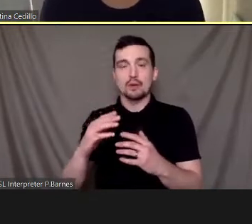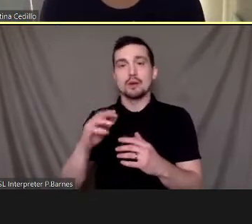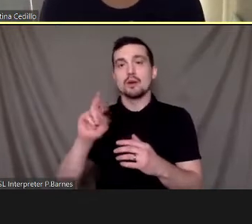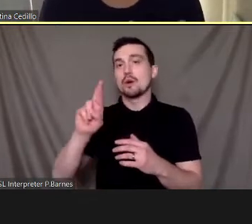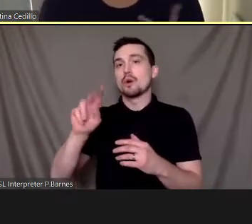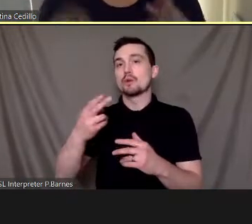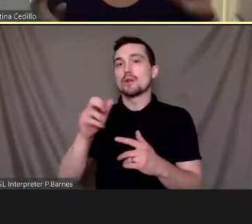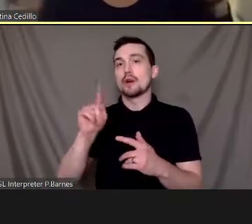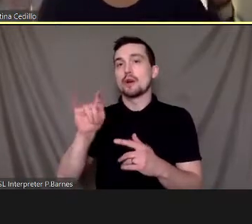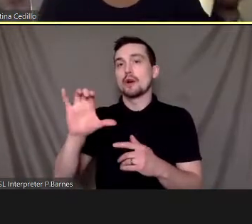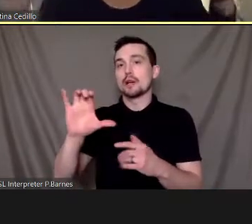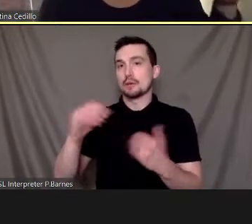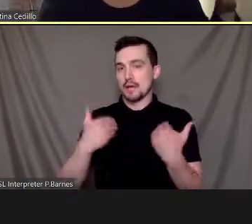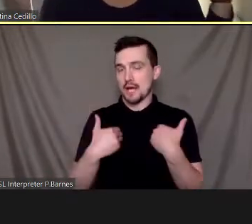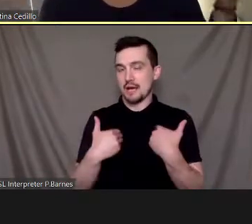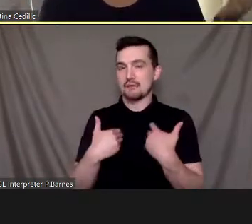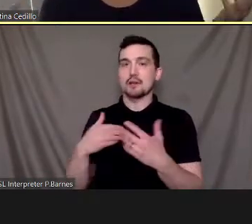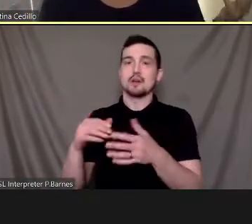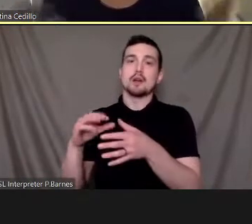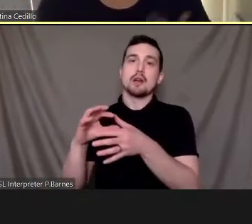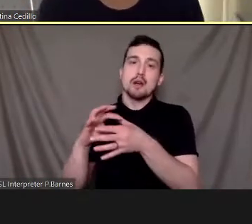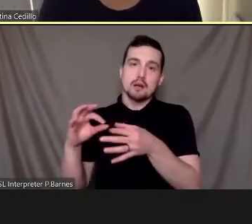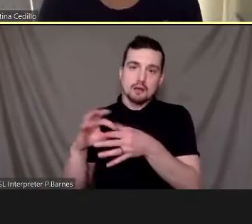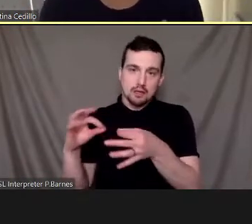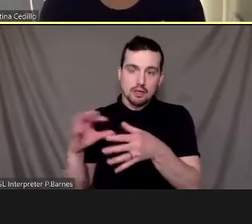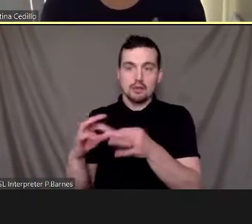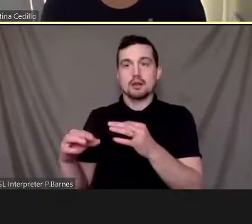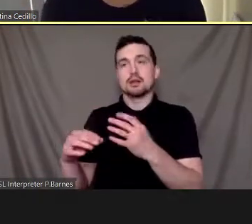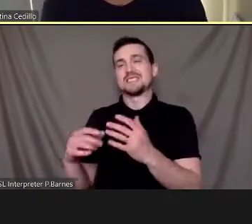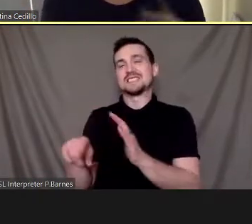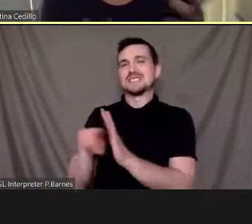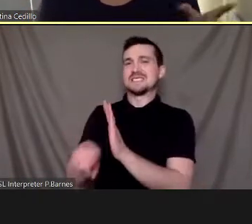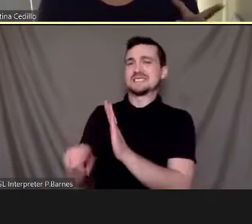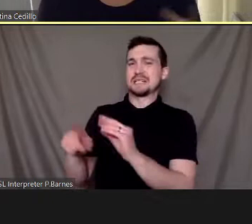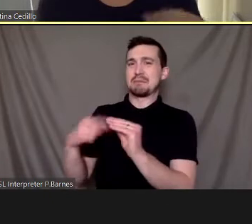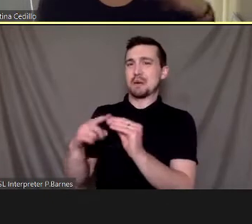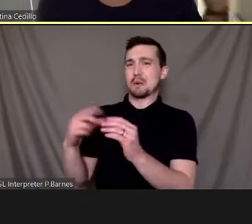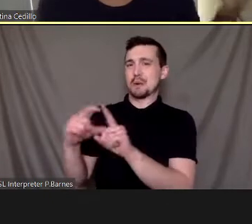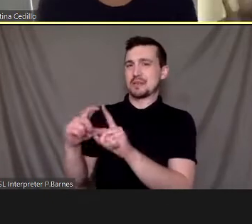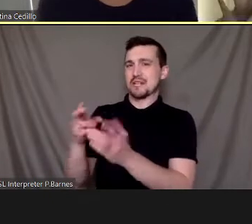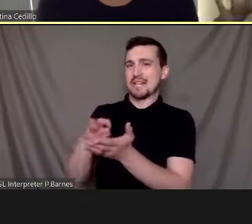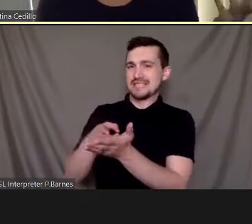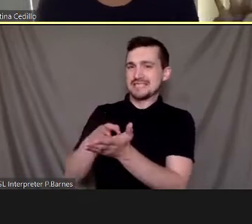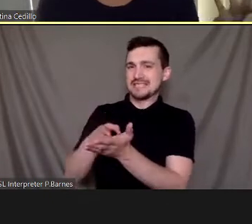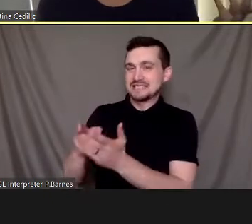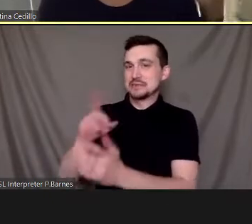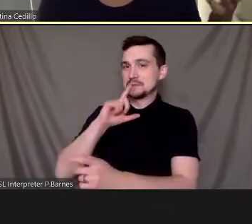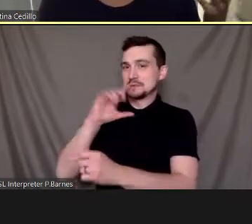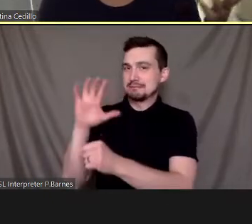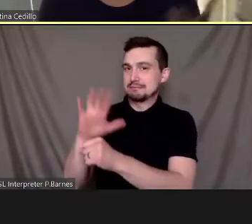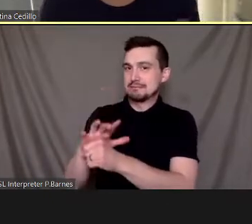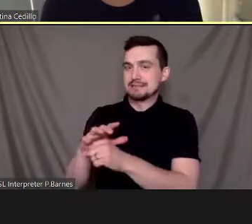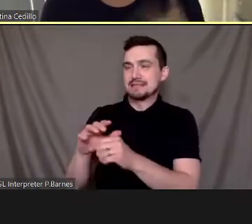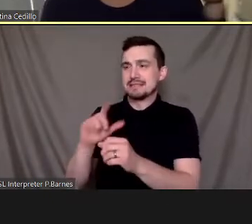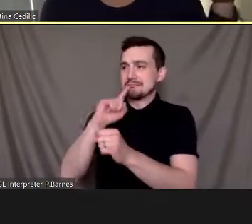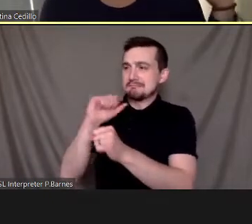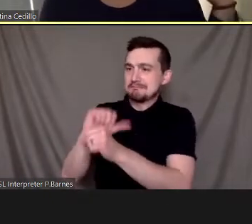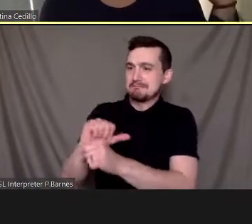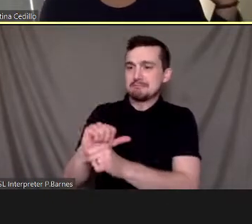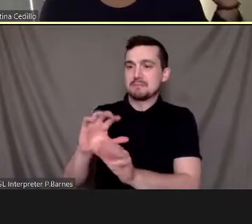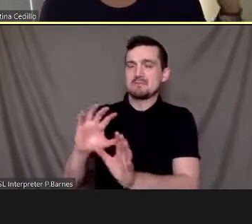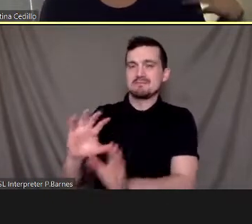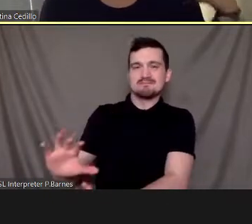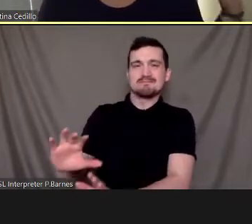have problems with words like genuine and authentic, but I use them in terms of like psychology, because I